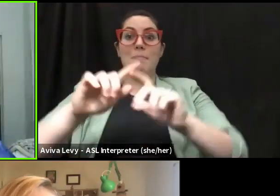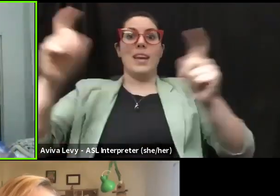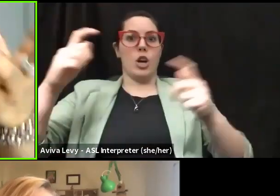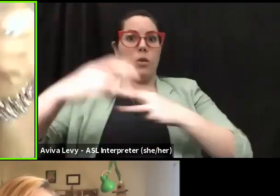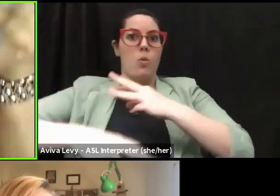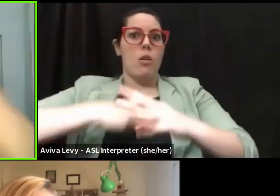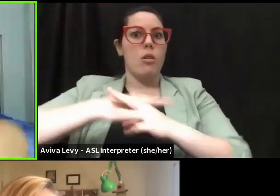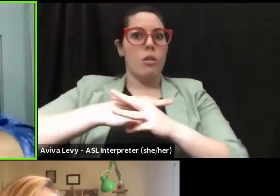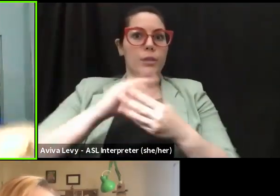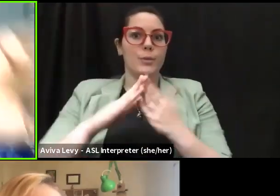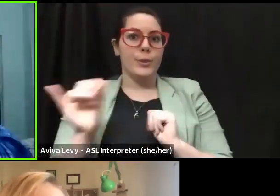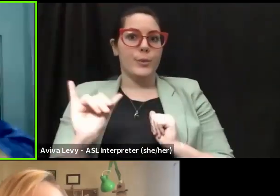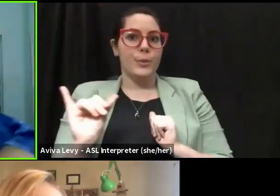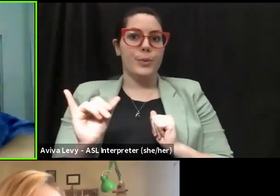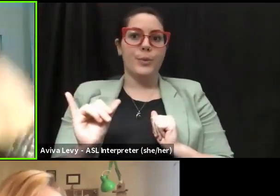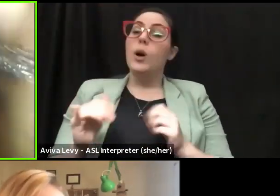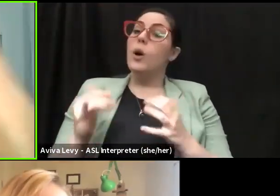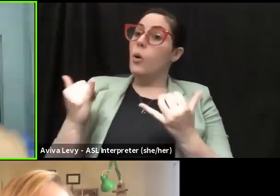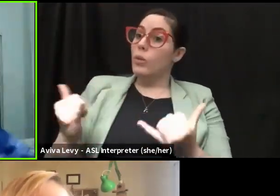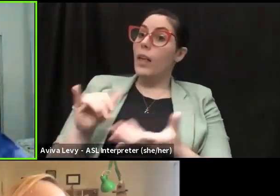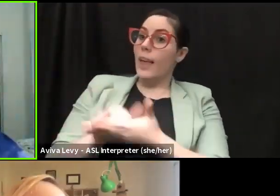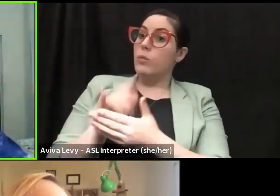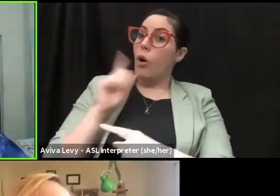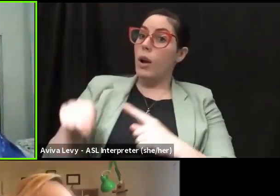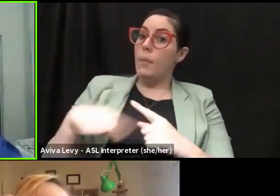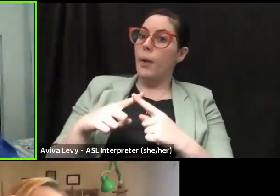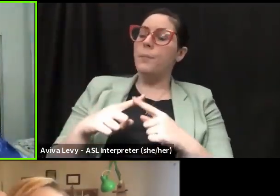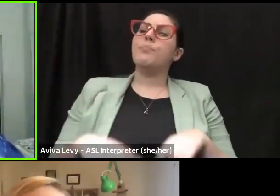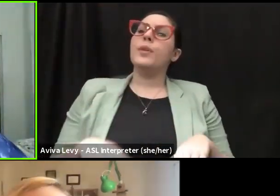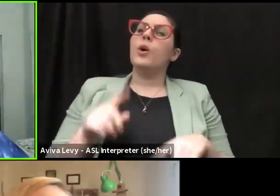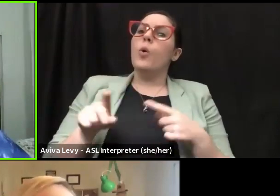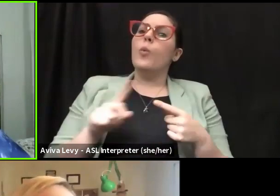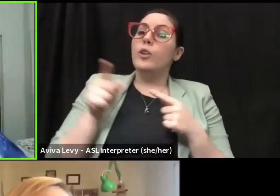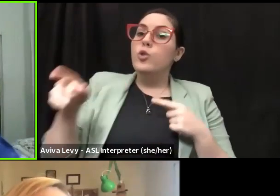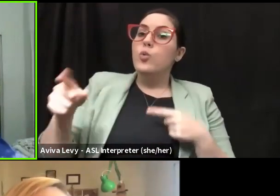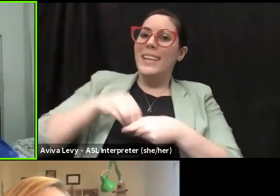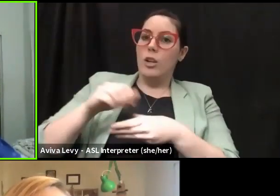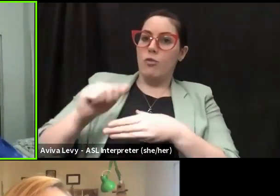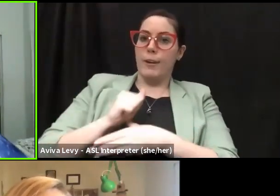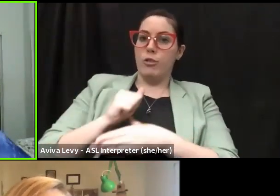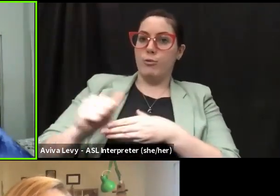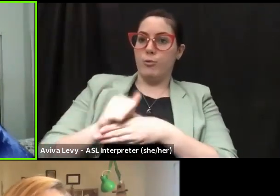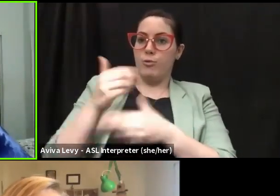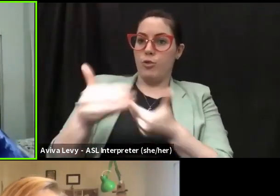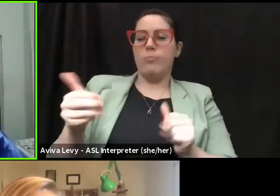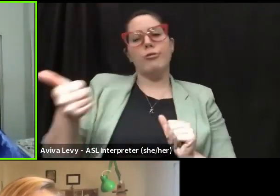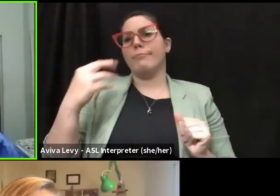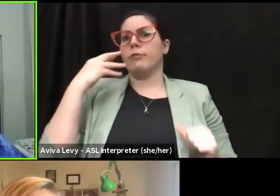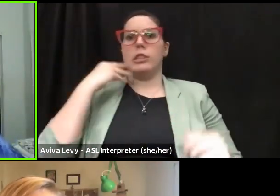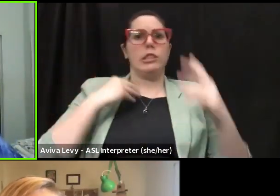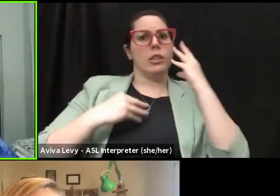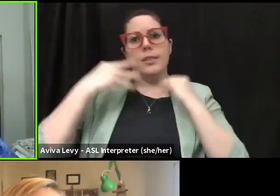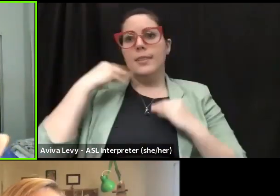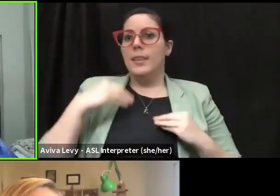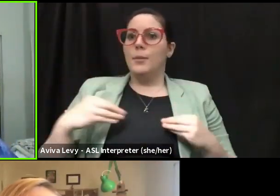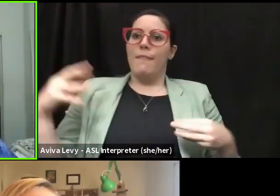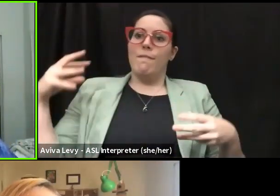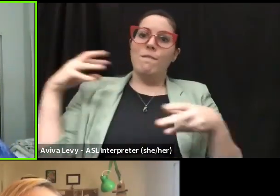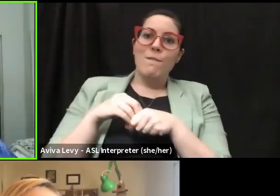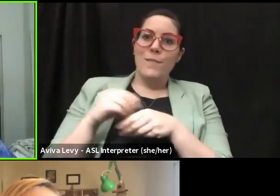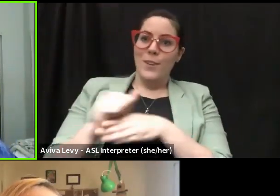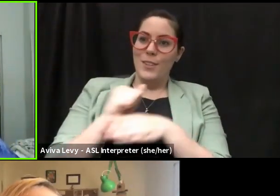Well, let's talk about that. Okay, so when you're in the rehearsal room, you've got lots of experience with being in the rehearsal room. Let's